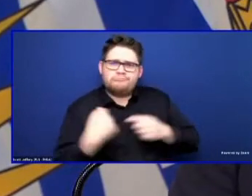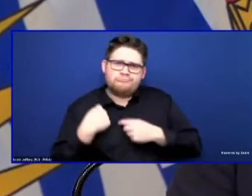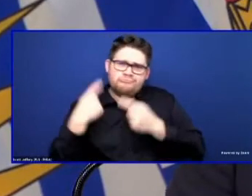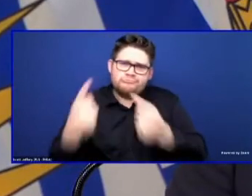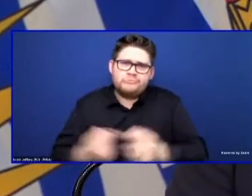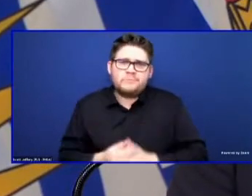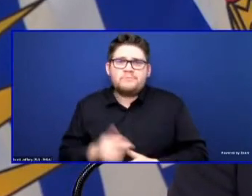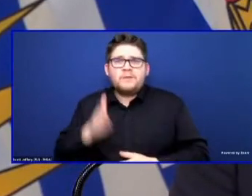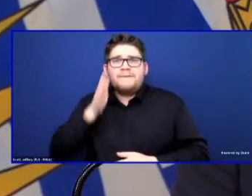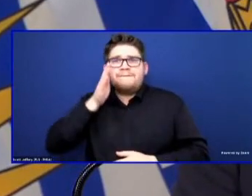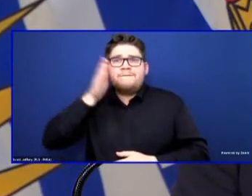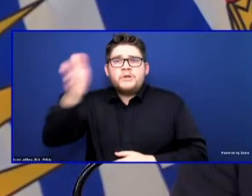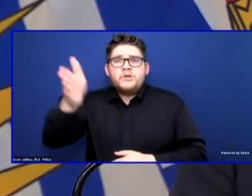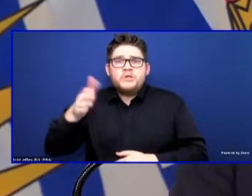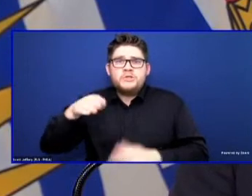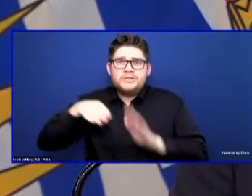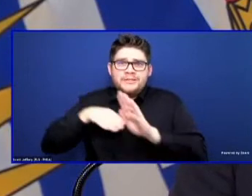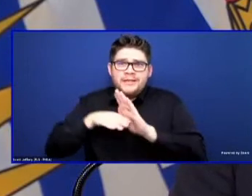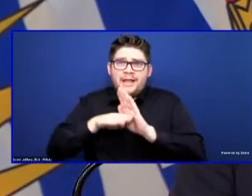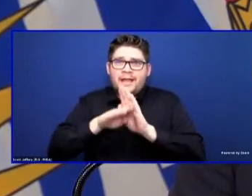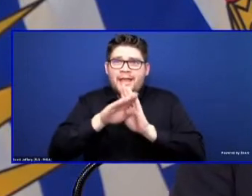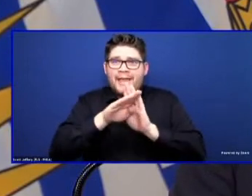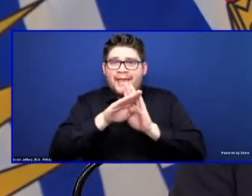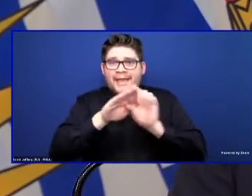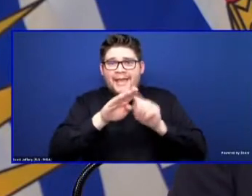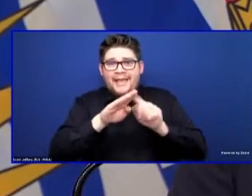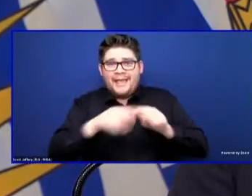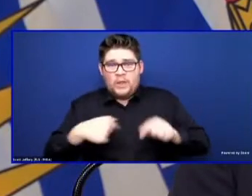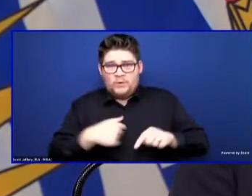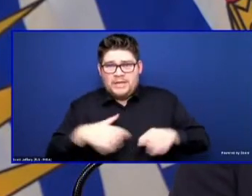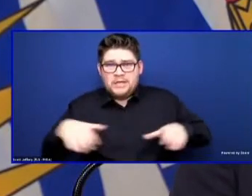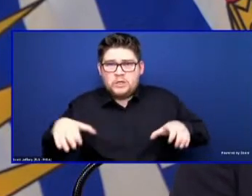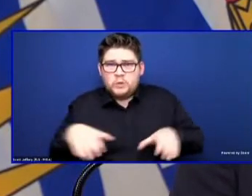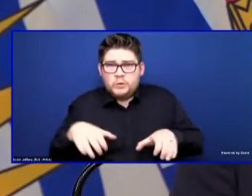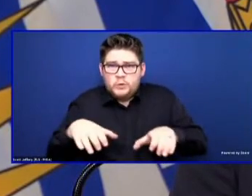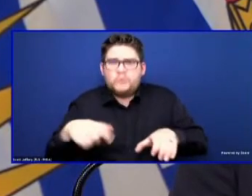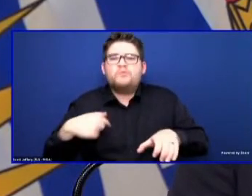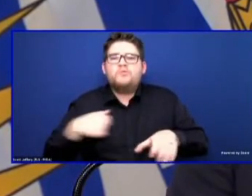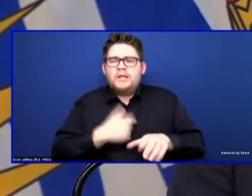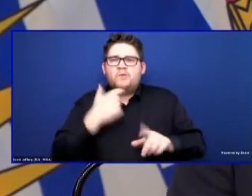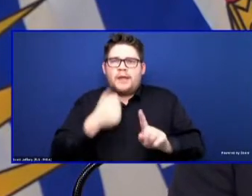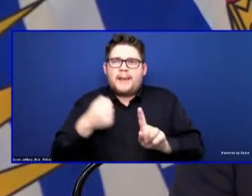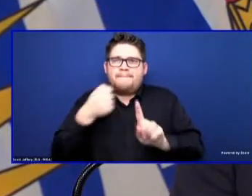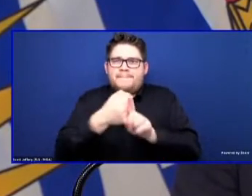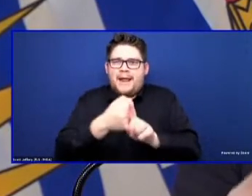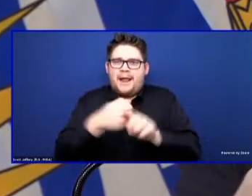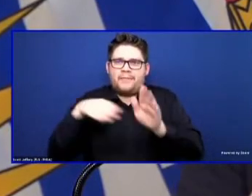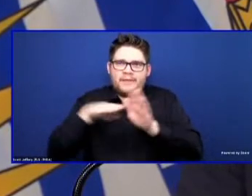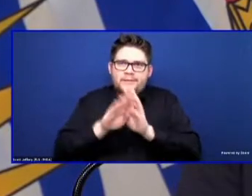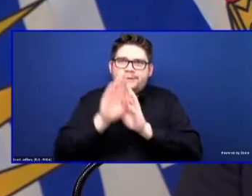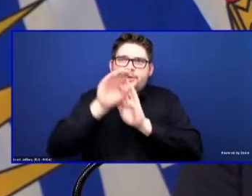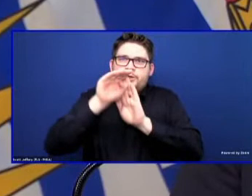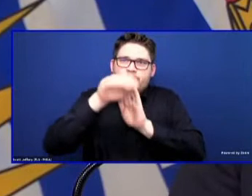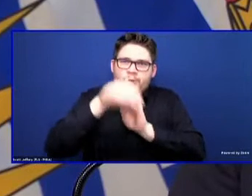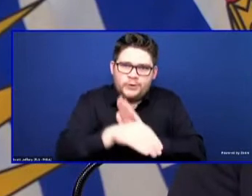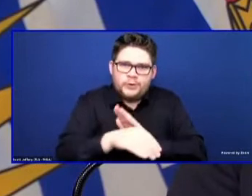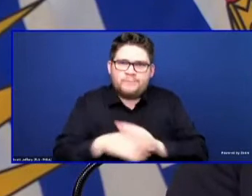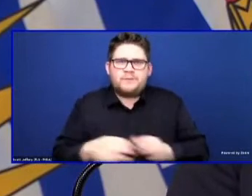stay close to home. We need to stay small. We need to stop those transmissions that are getting